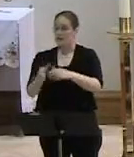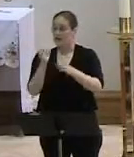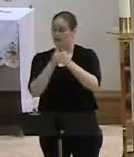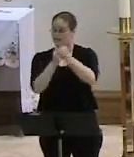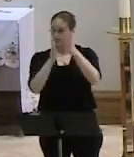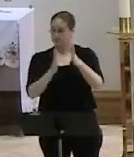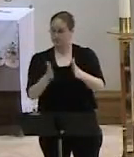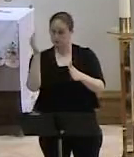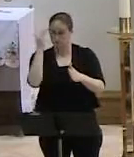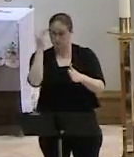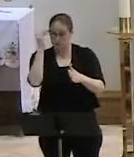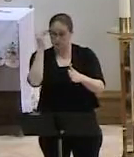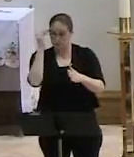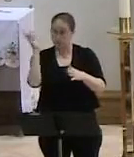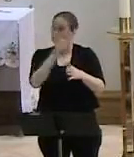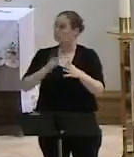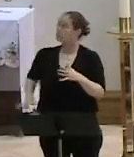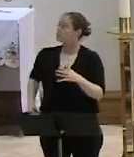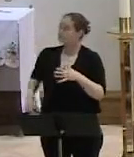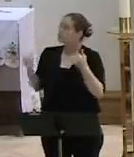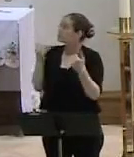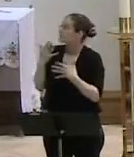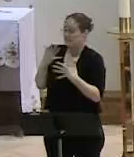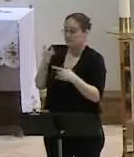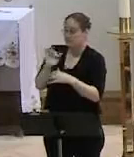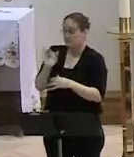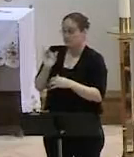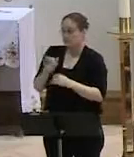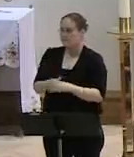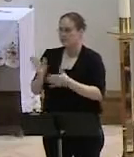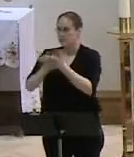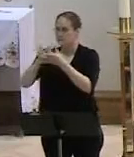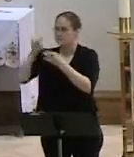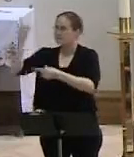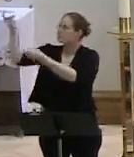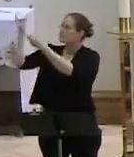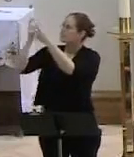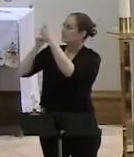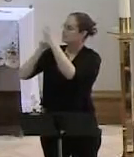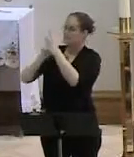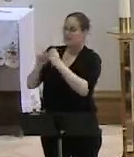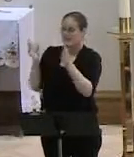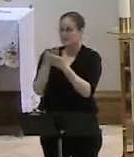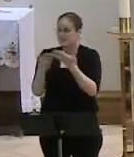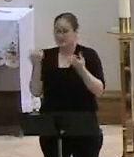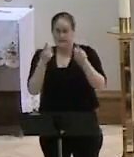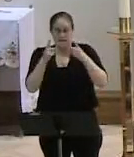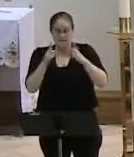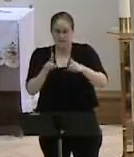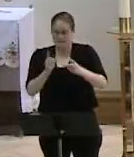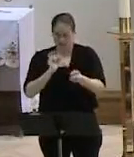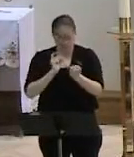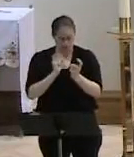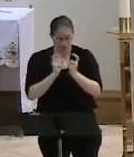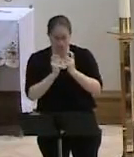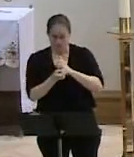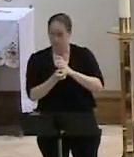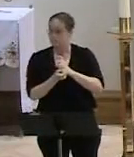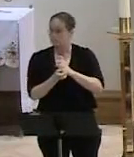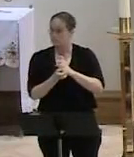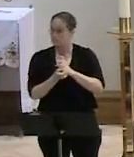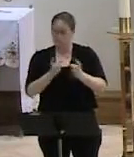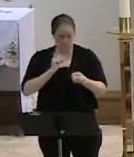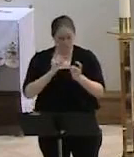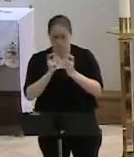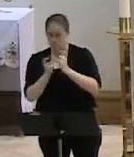still afraid, but the Holy Spirit came upon them, and something happened to them. They were transformed. They were